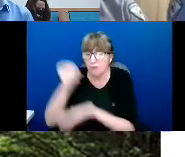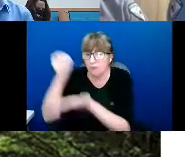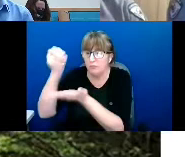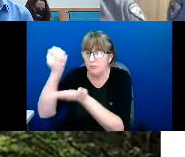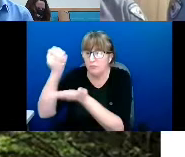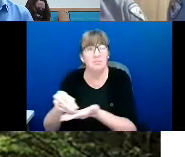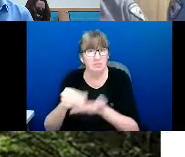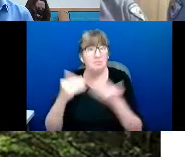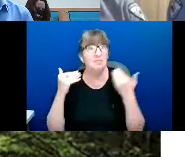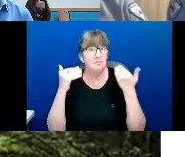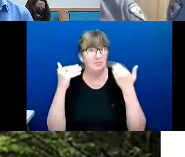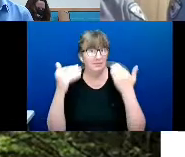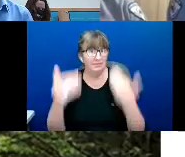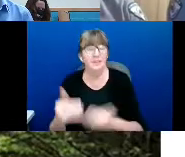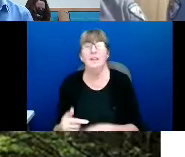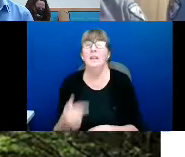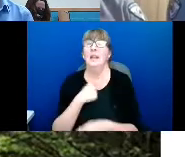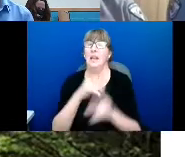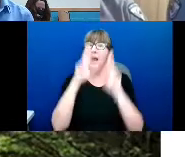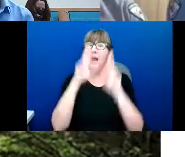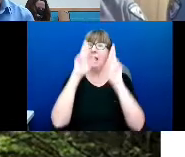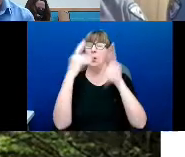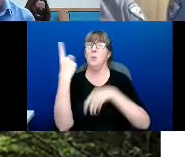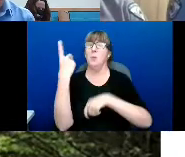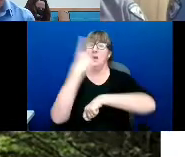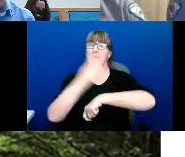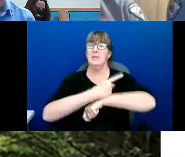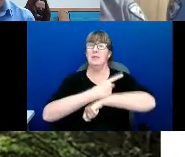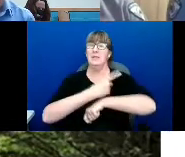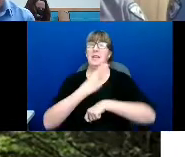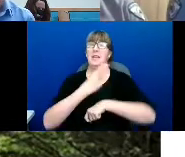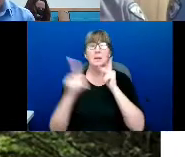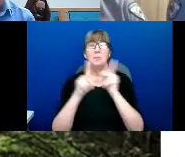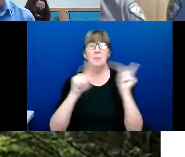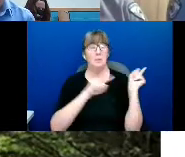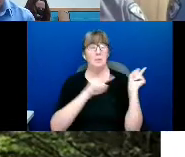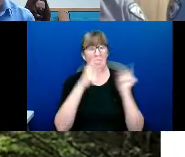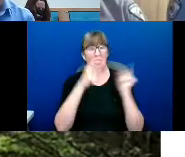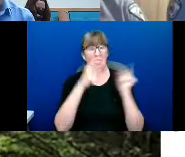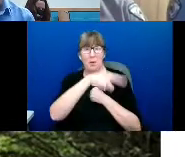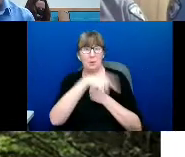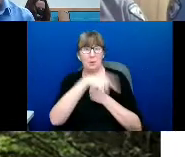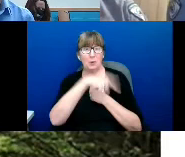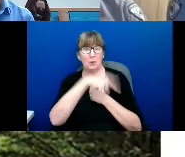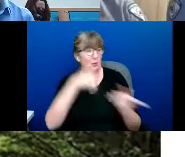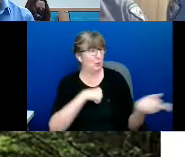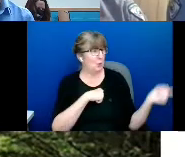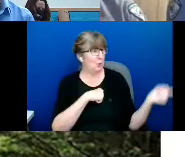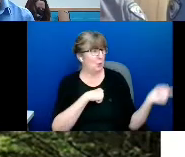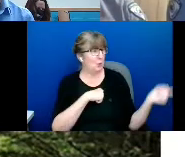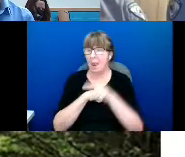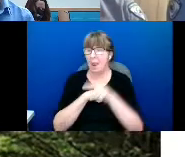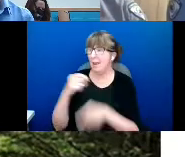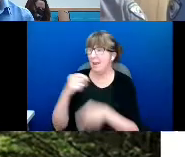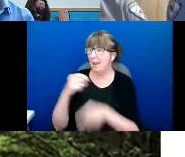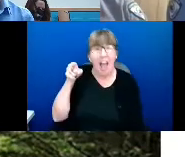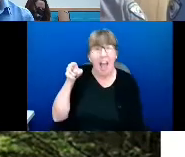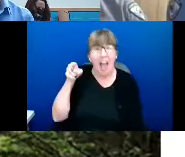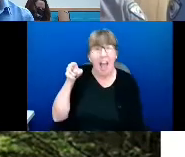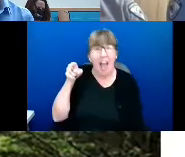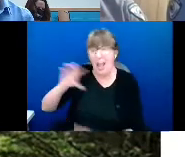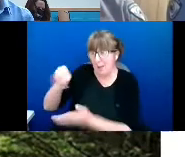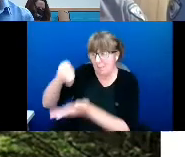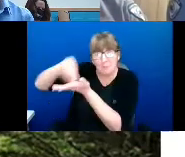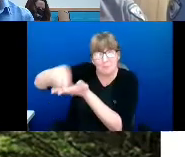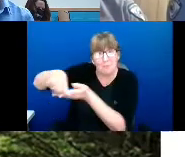one of them or some of them will go back and say, let's eat an apple off that tree that I planted.